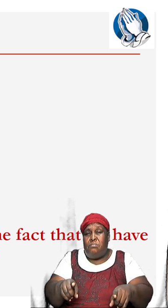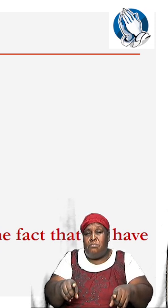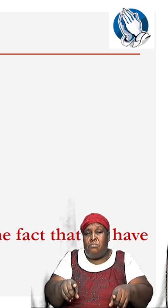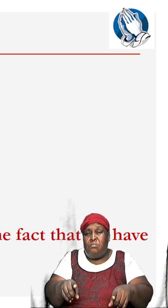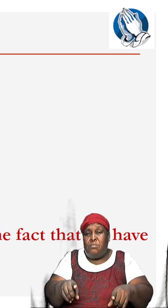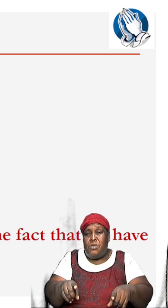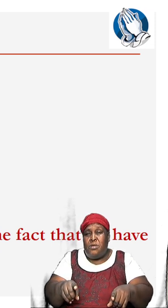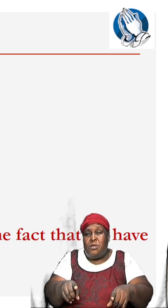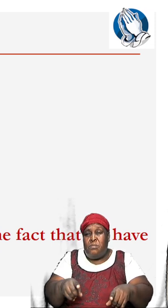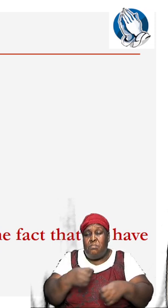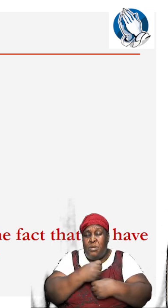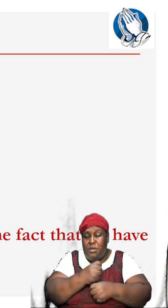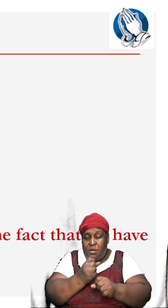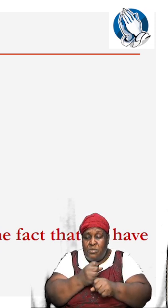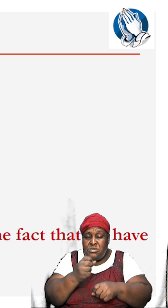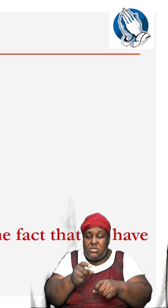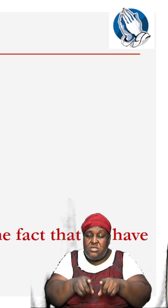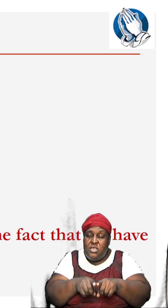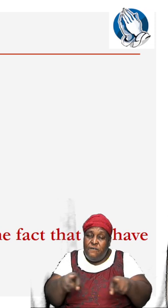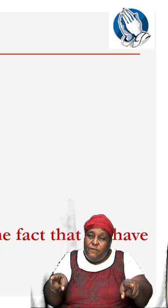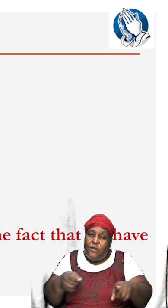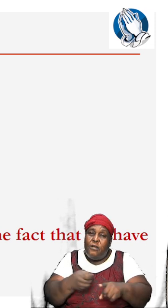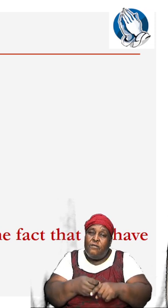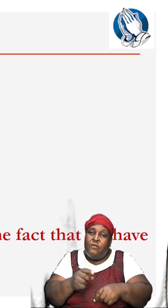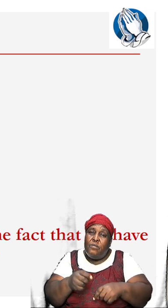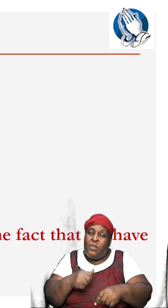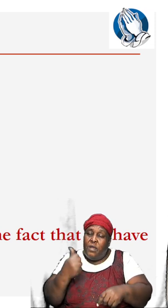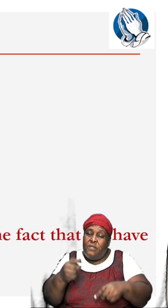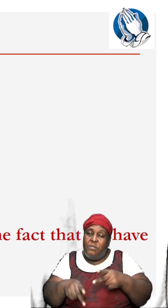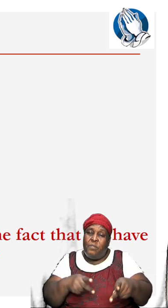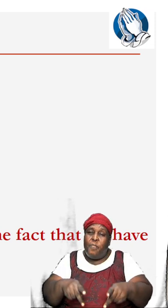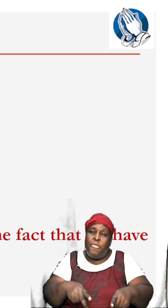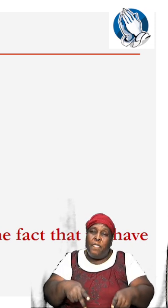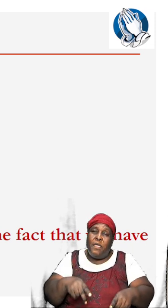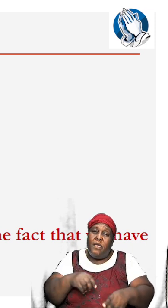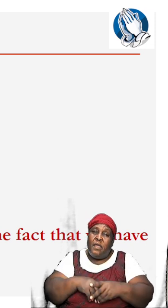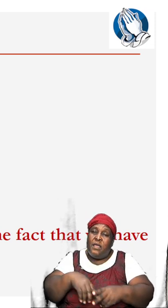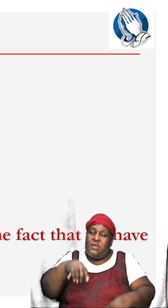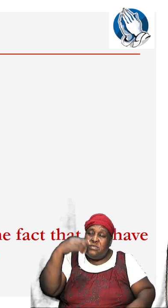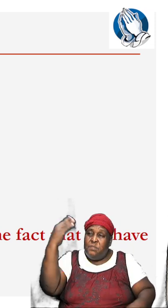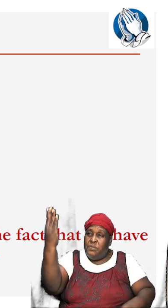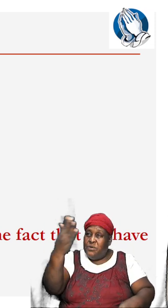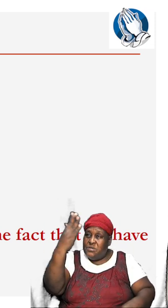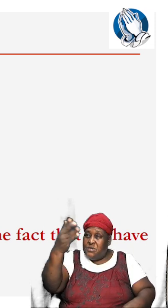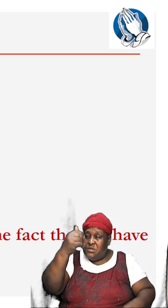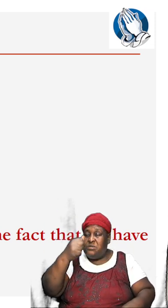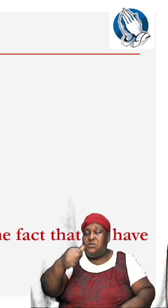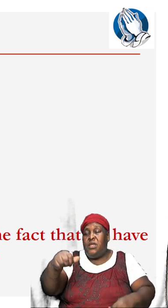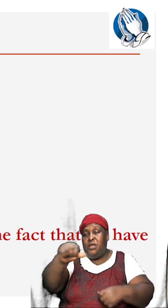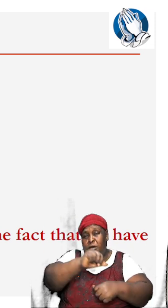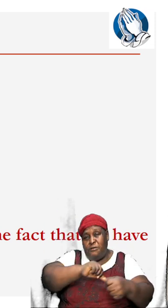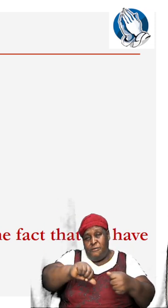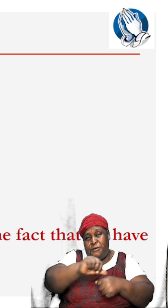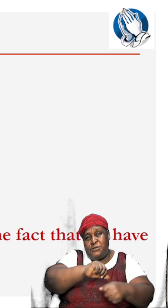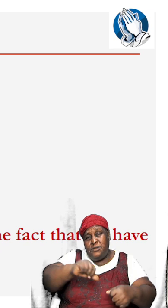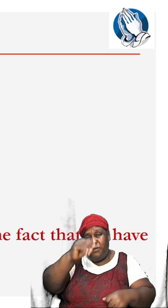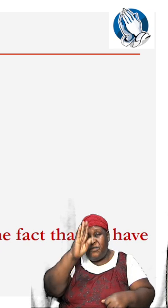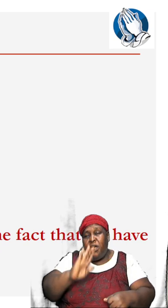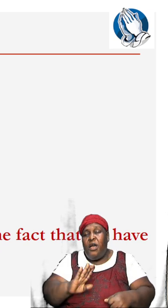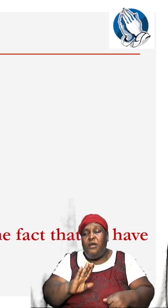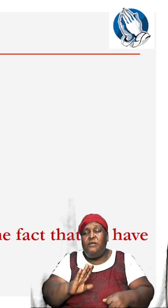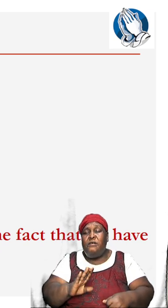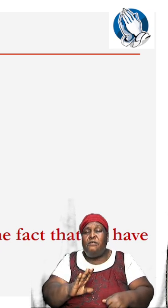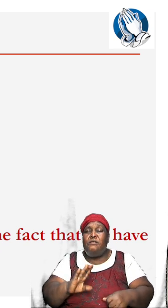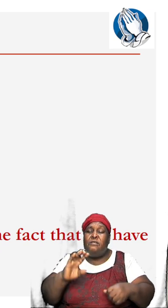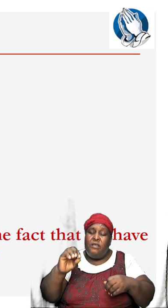The defining mark for the child of God is the anointing that flows from the